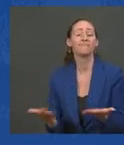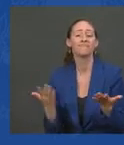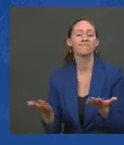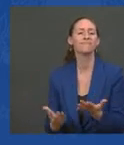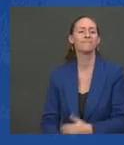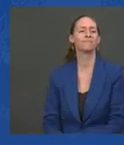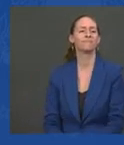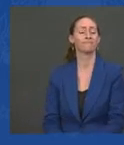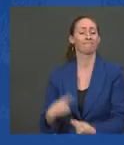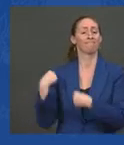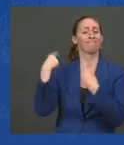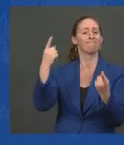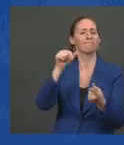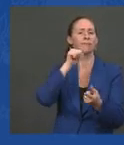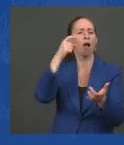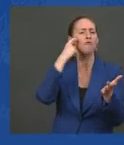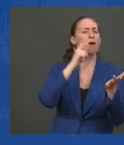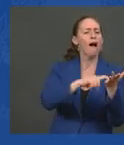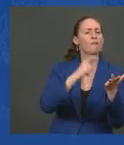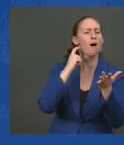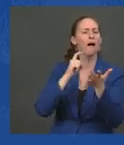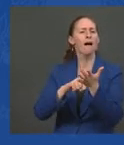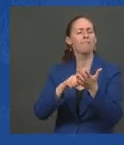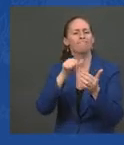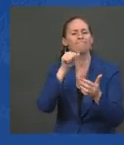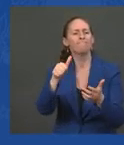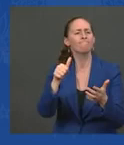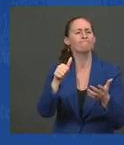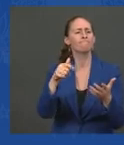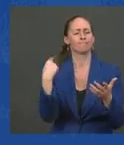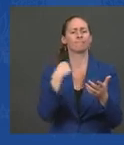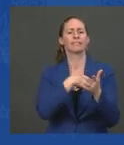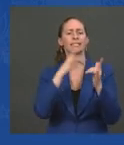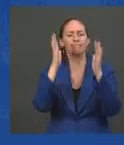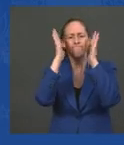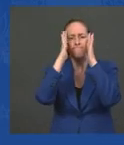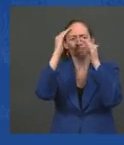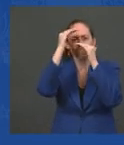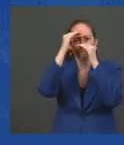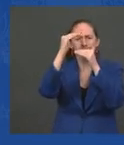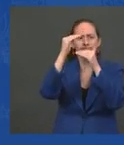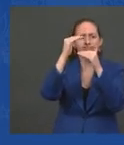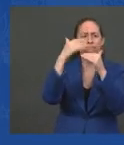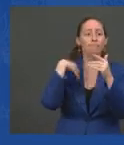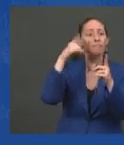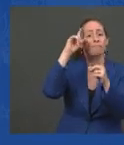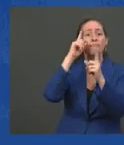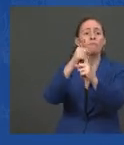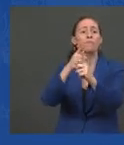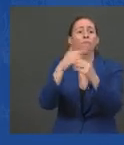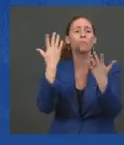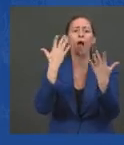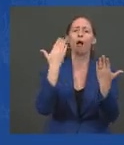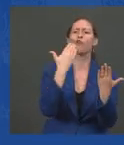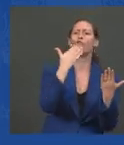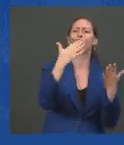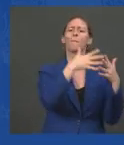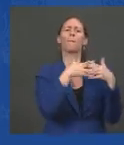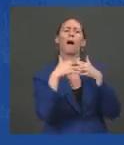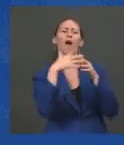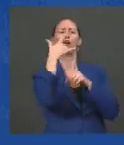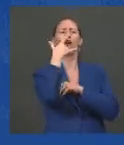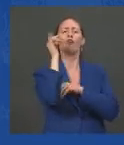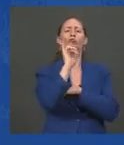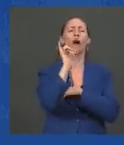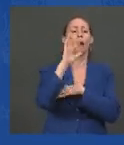we've allowed a narrowed and cramped view of the promise of America. A view that America